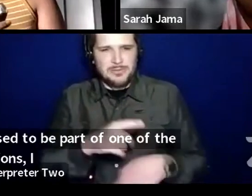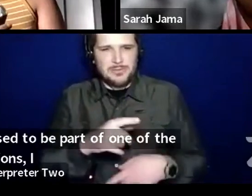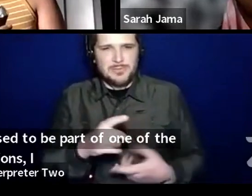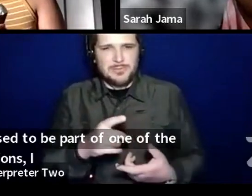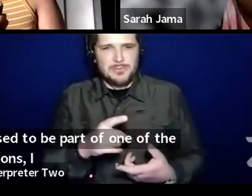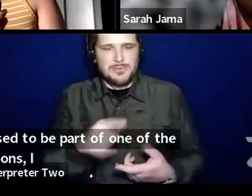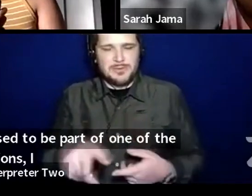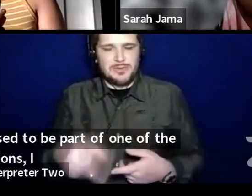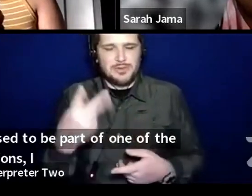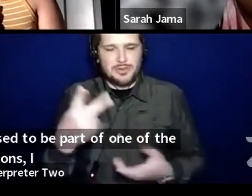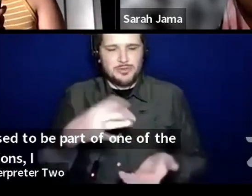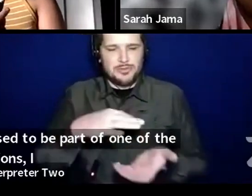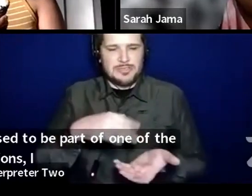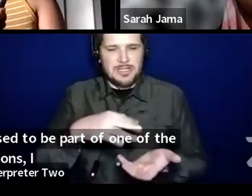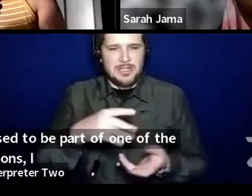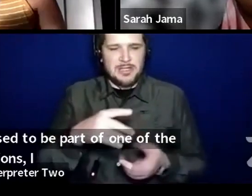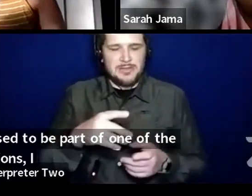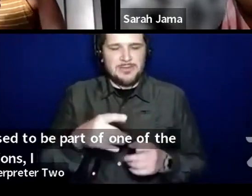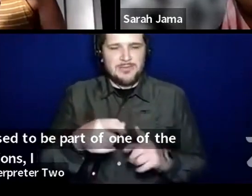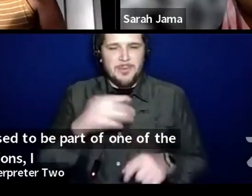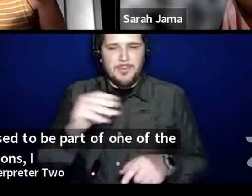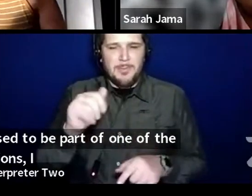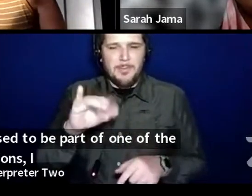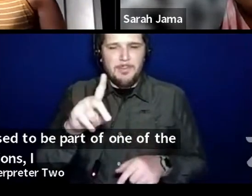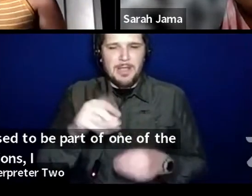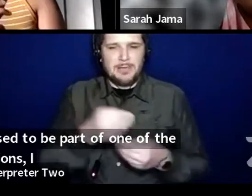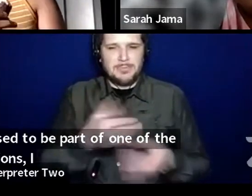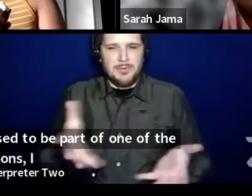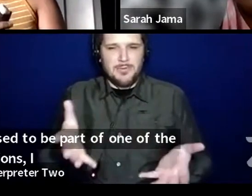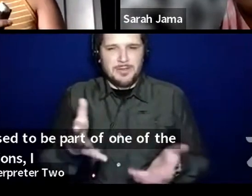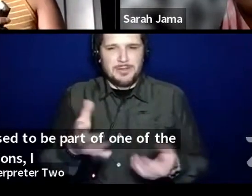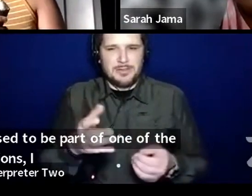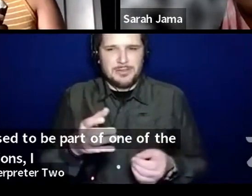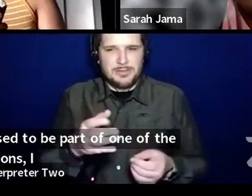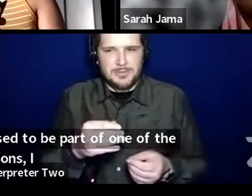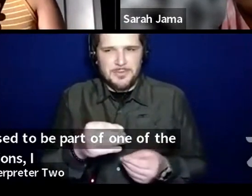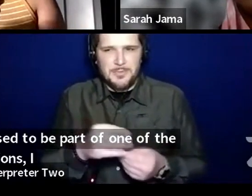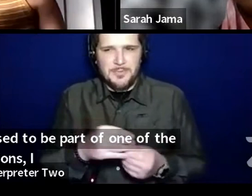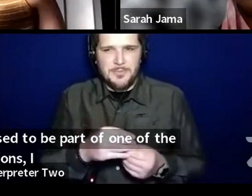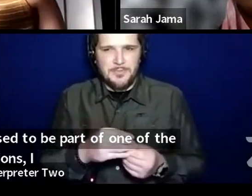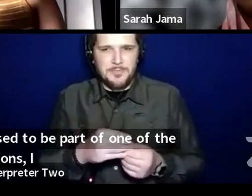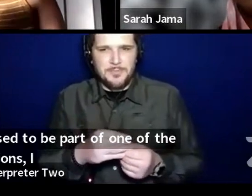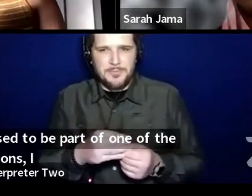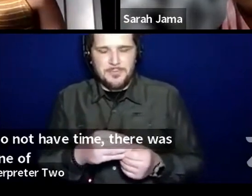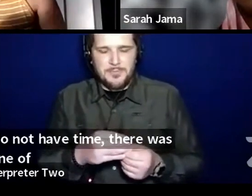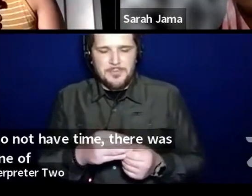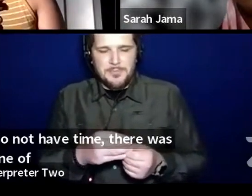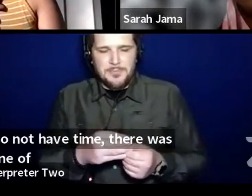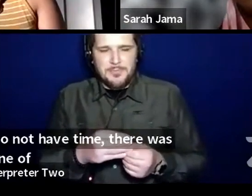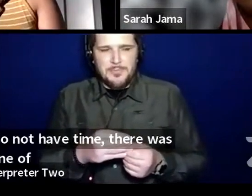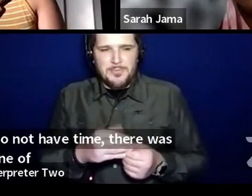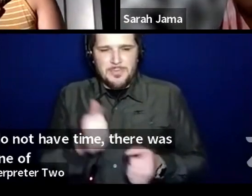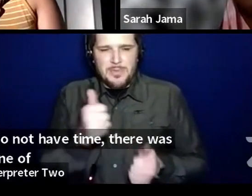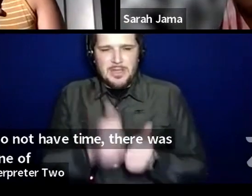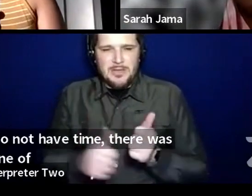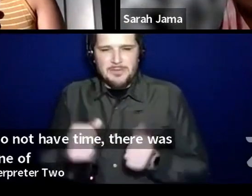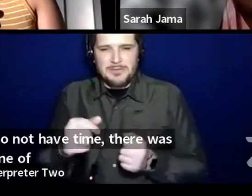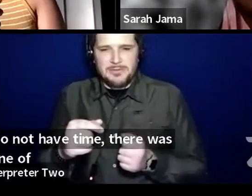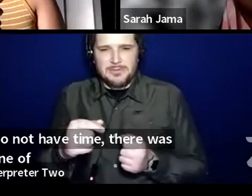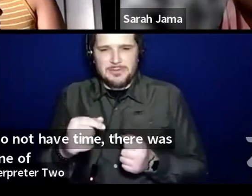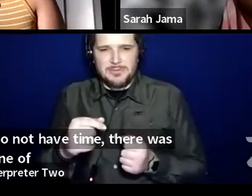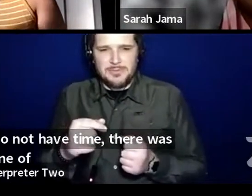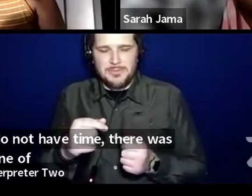there was a study done of MAiD providers in prisons, and every single one of the MAiD